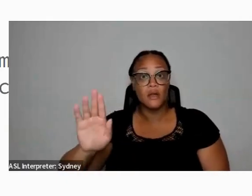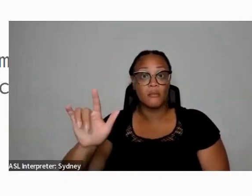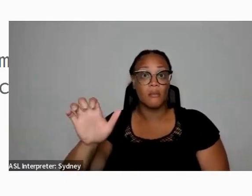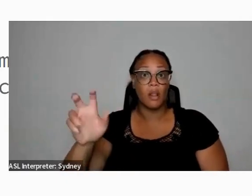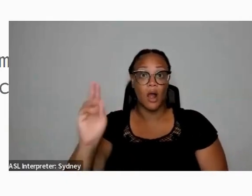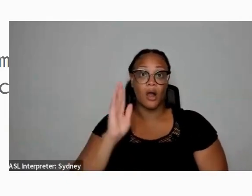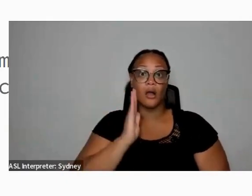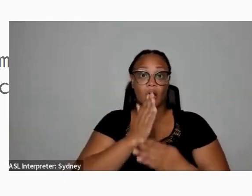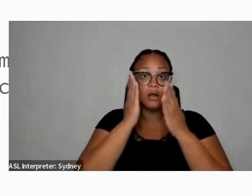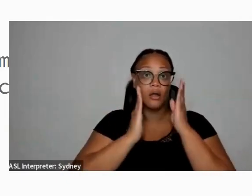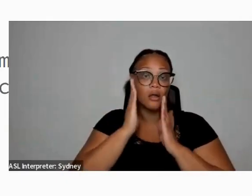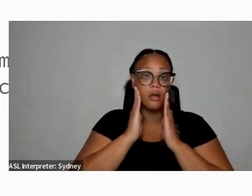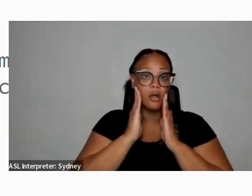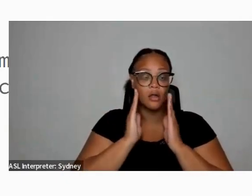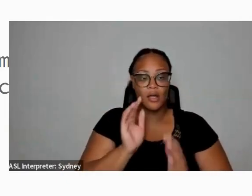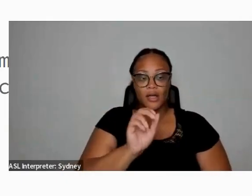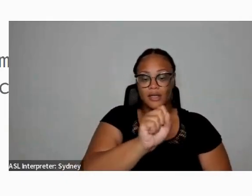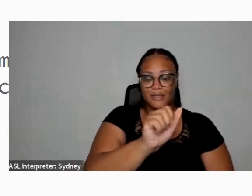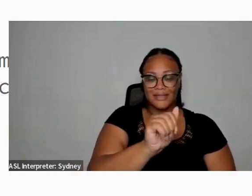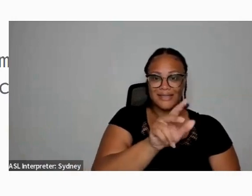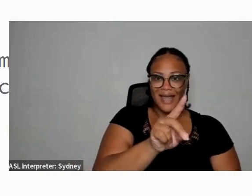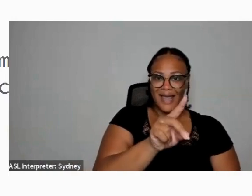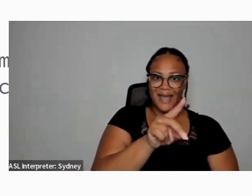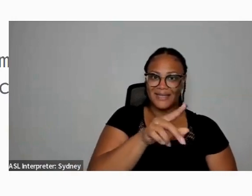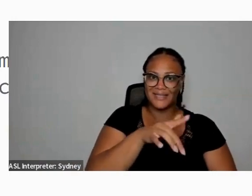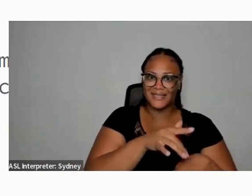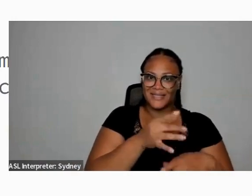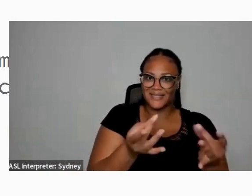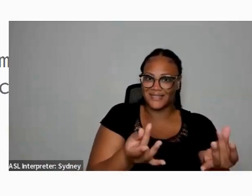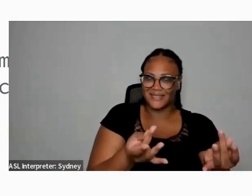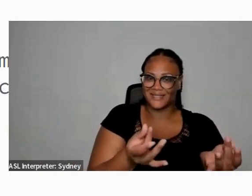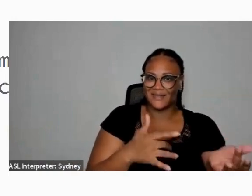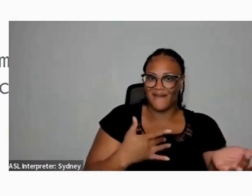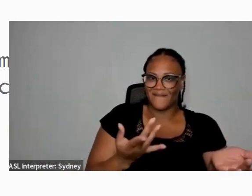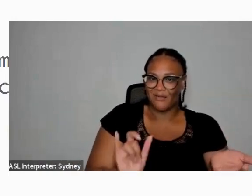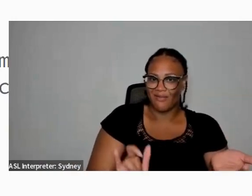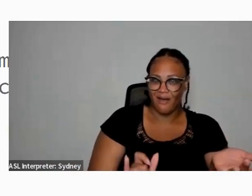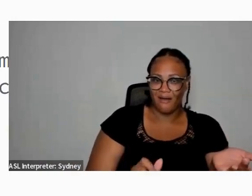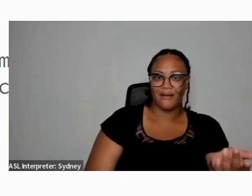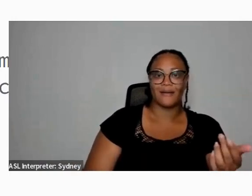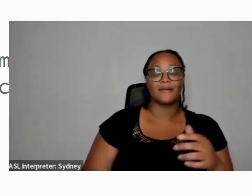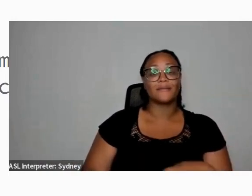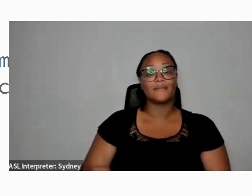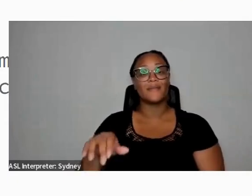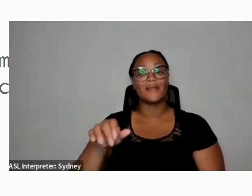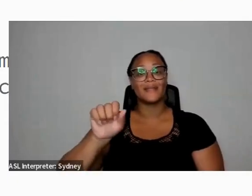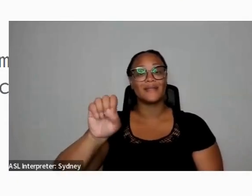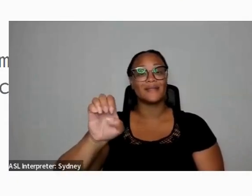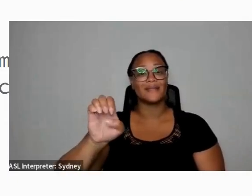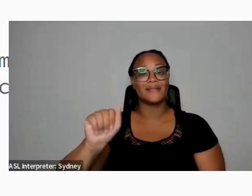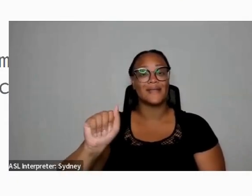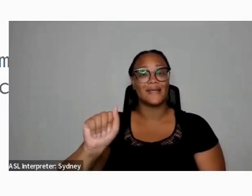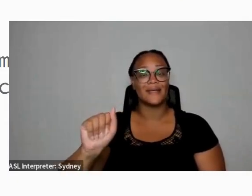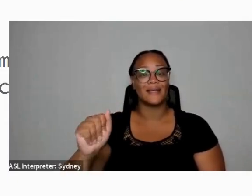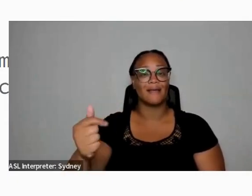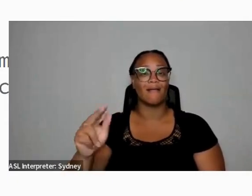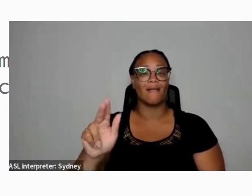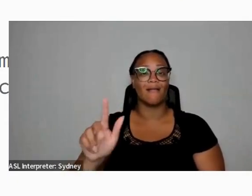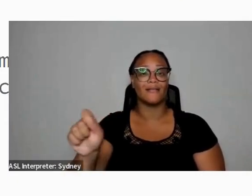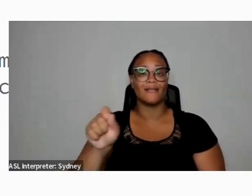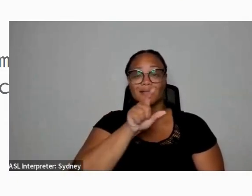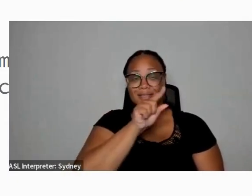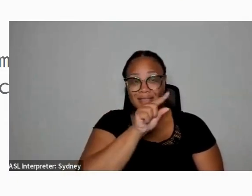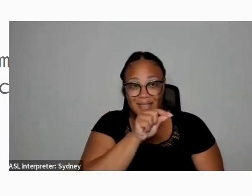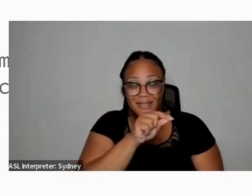sand and how that might feel? Is there information about the seagulls that are going to be there and the sun and